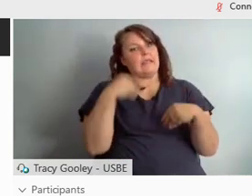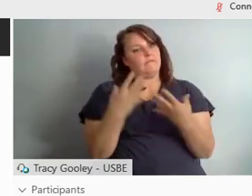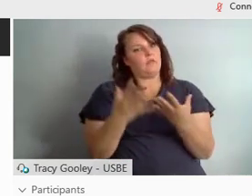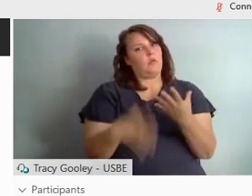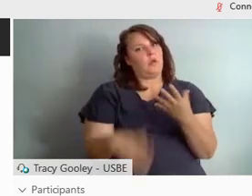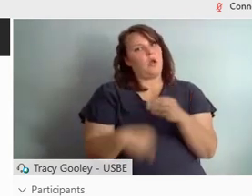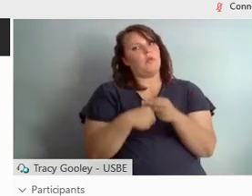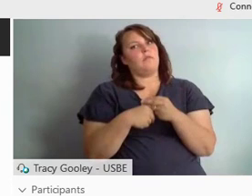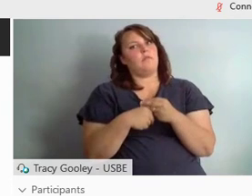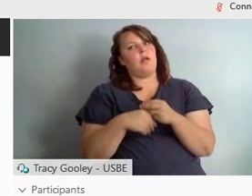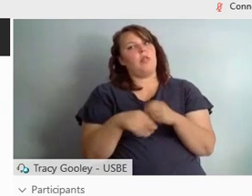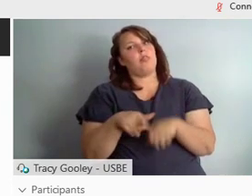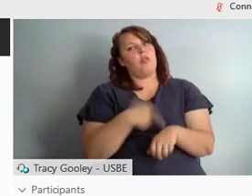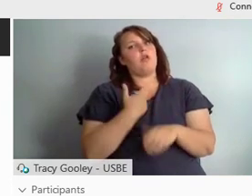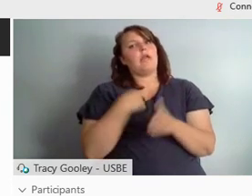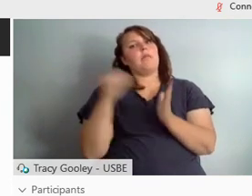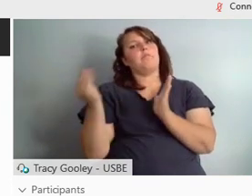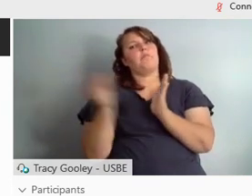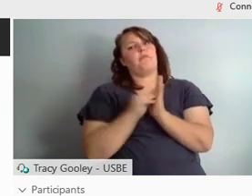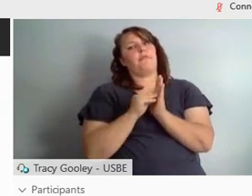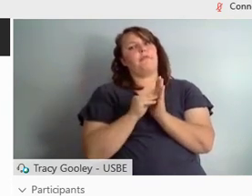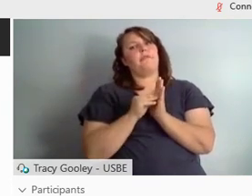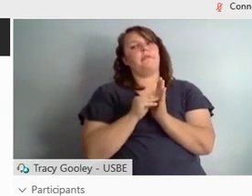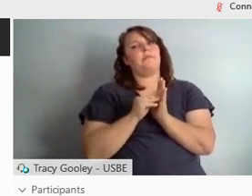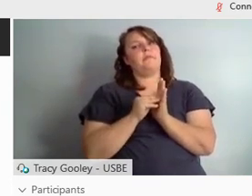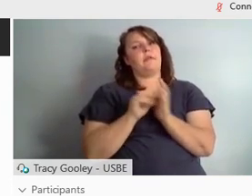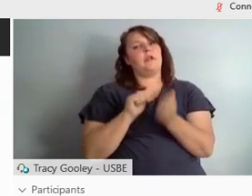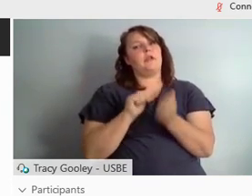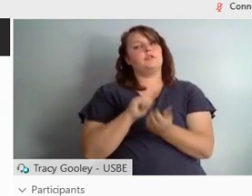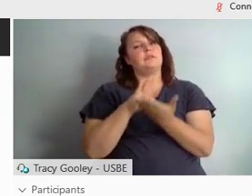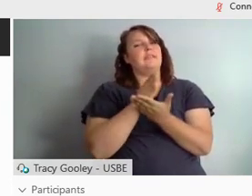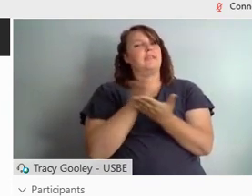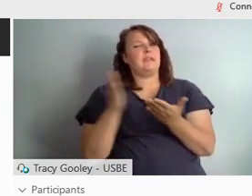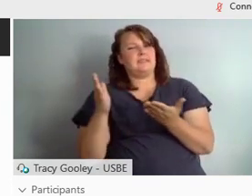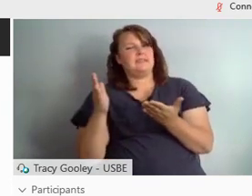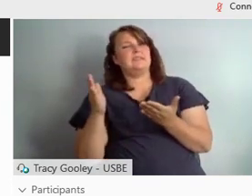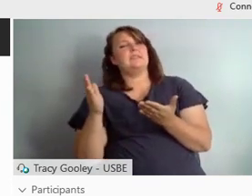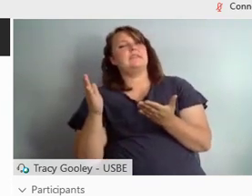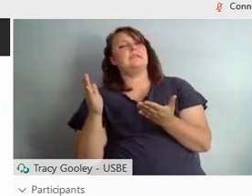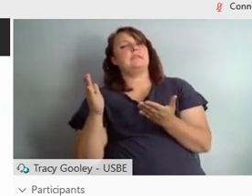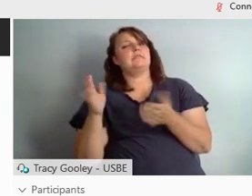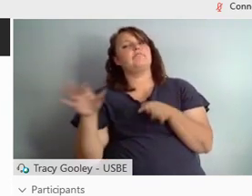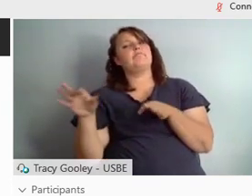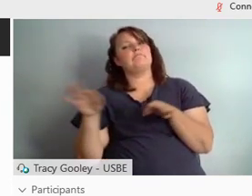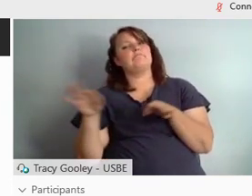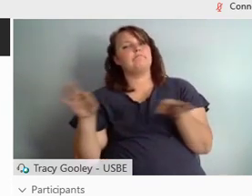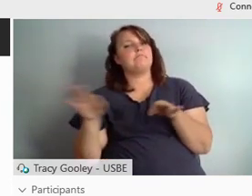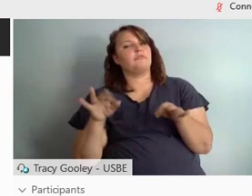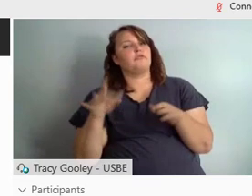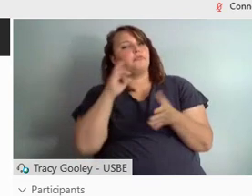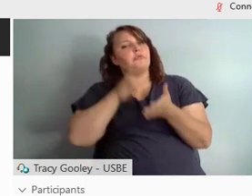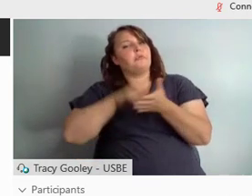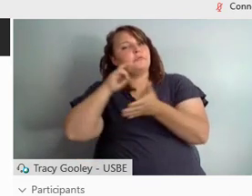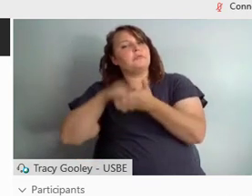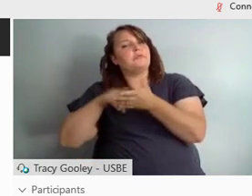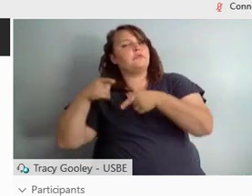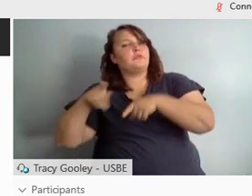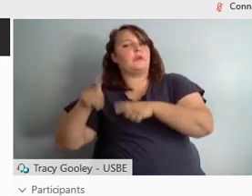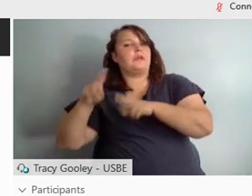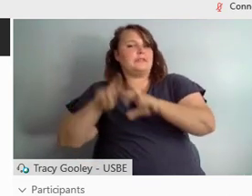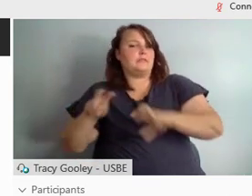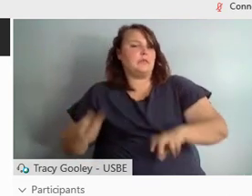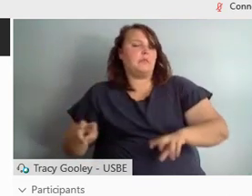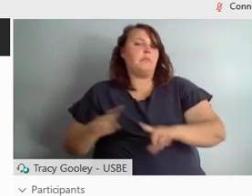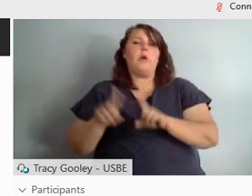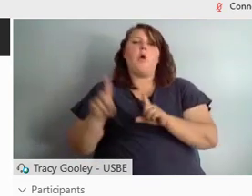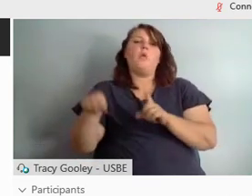vowel sounds, you can make note of it and address things instructionally that you notice during this